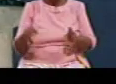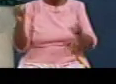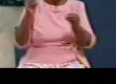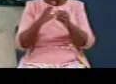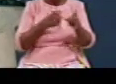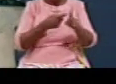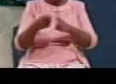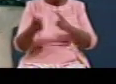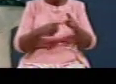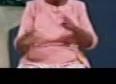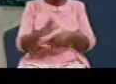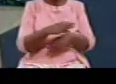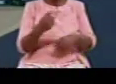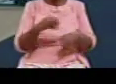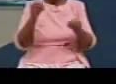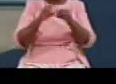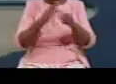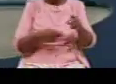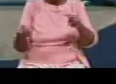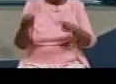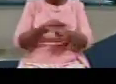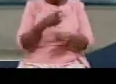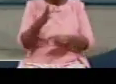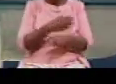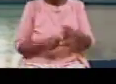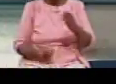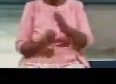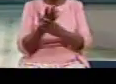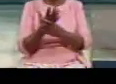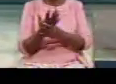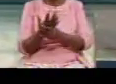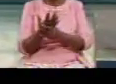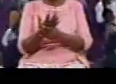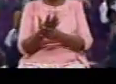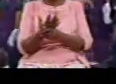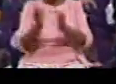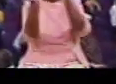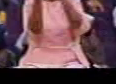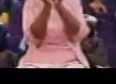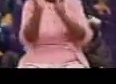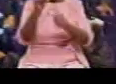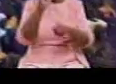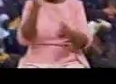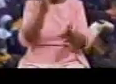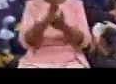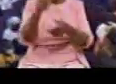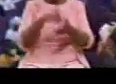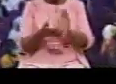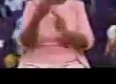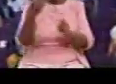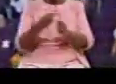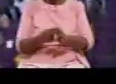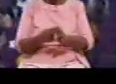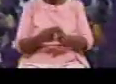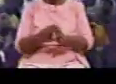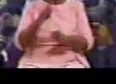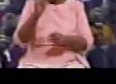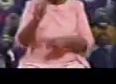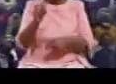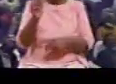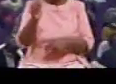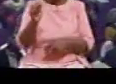the more they multiplied and grew. Captivity will not stop you. Taskmasters will not stop